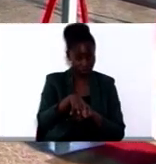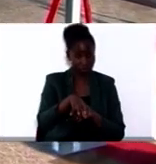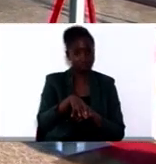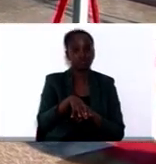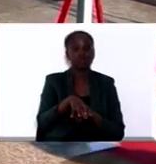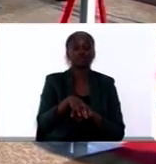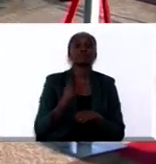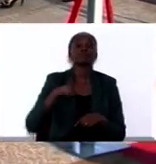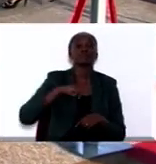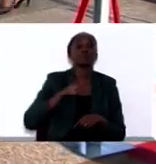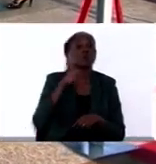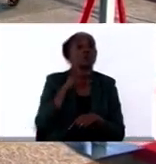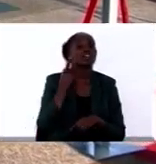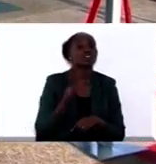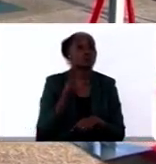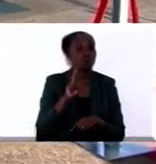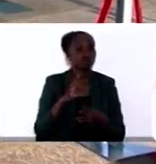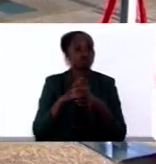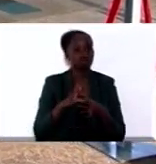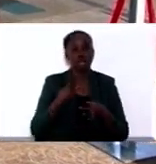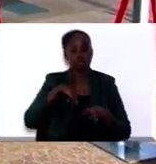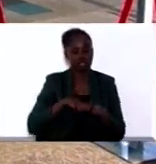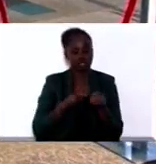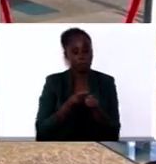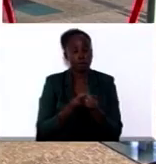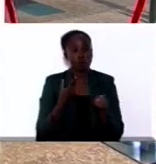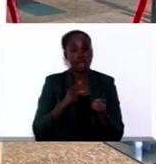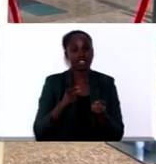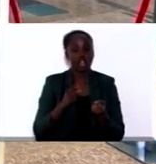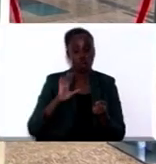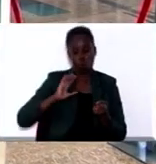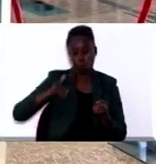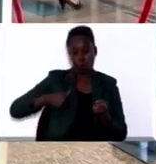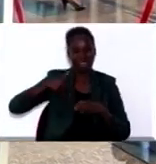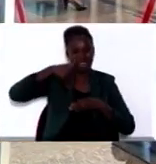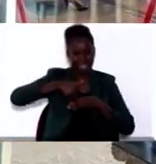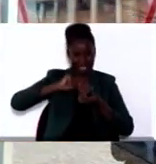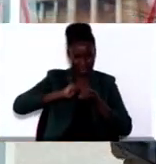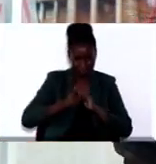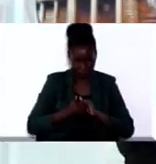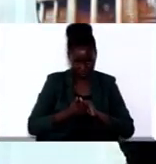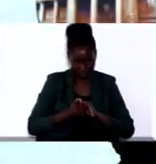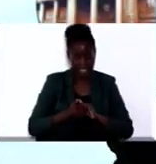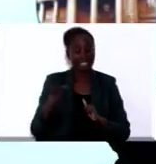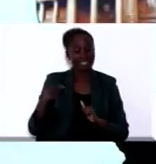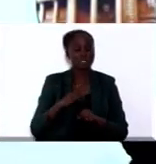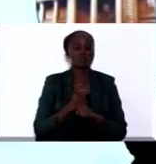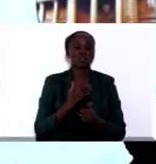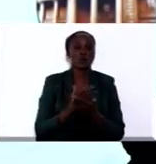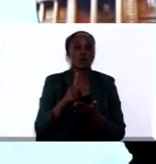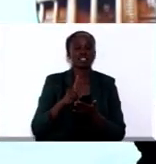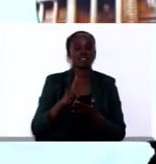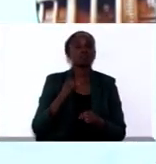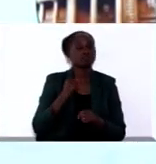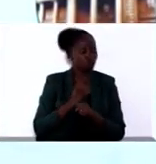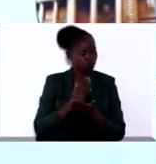We will intensify our support for women in sport, particularly ensure that Gauteng has a women's league,